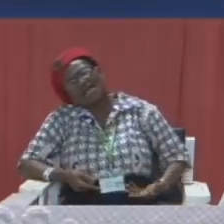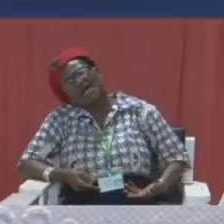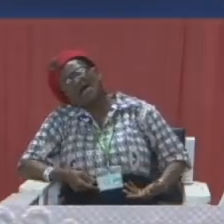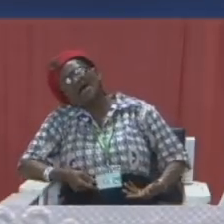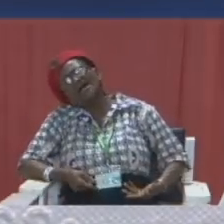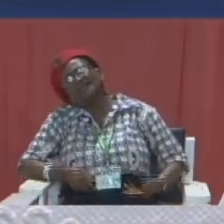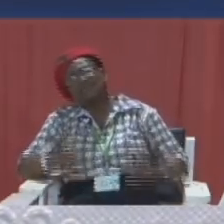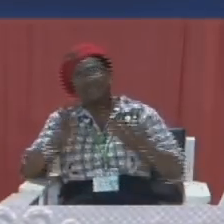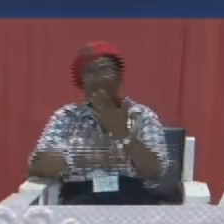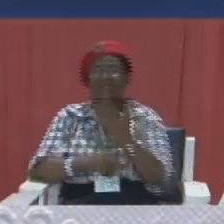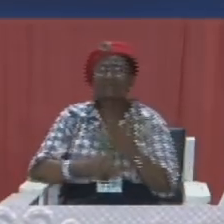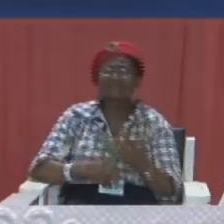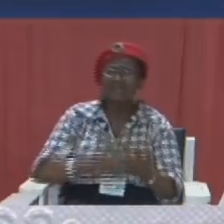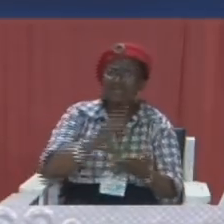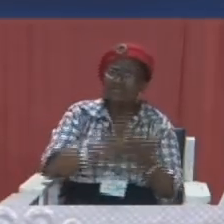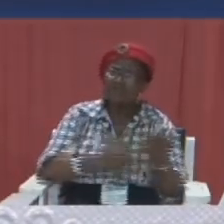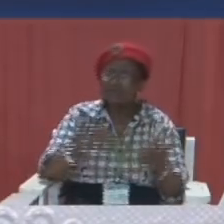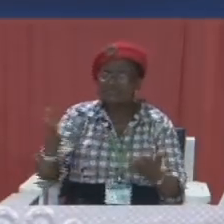joy. And